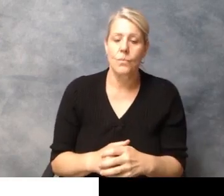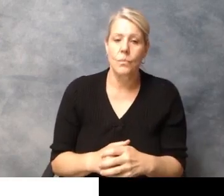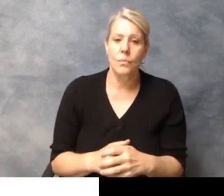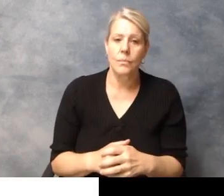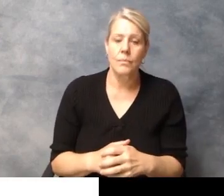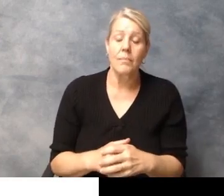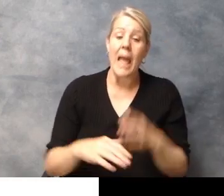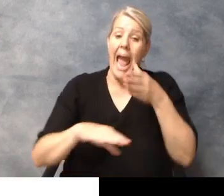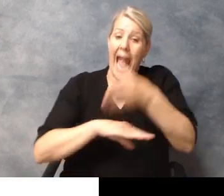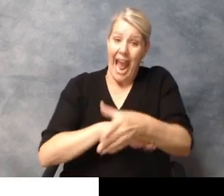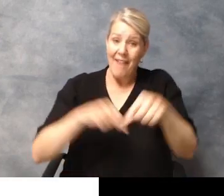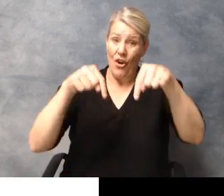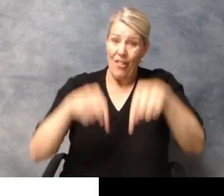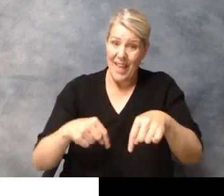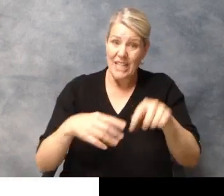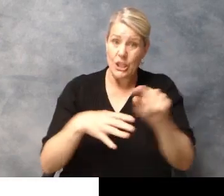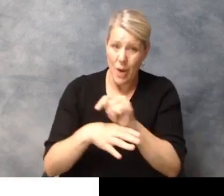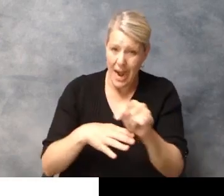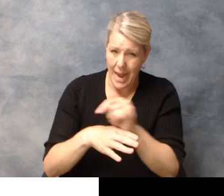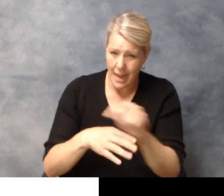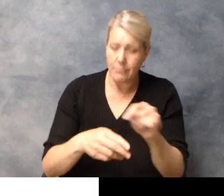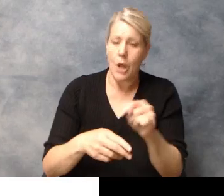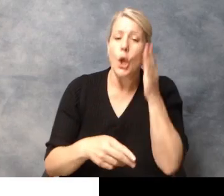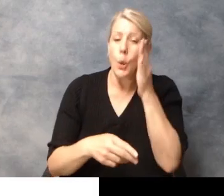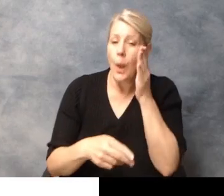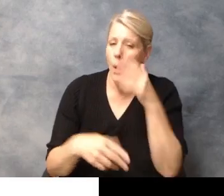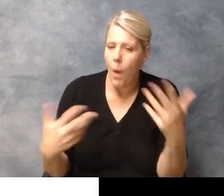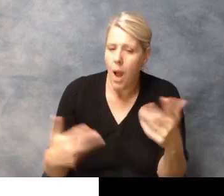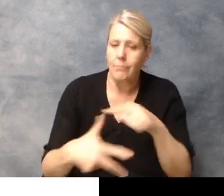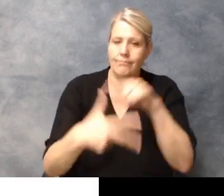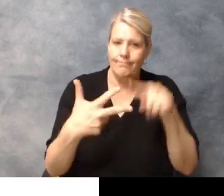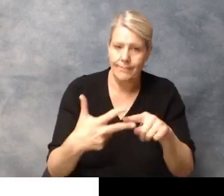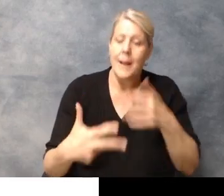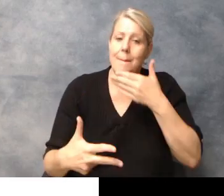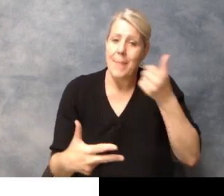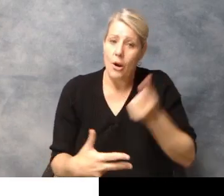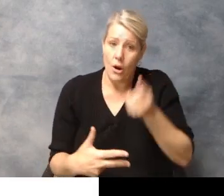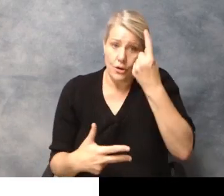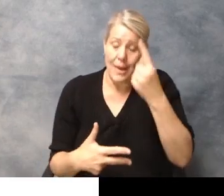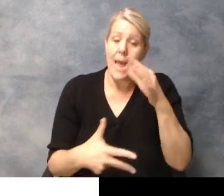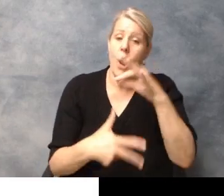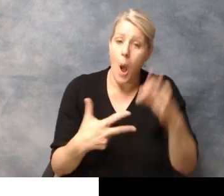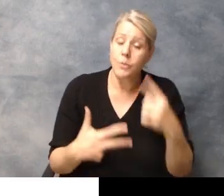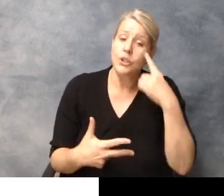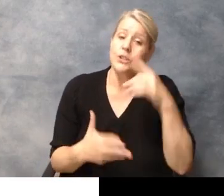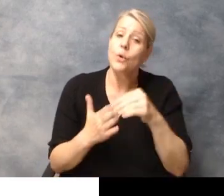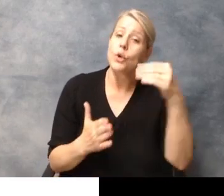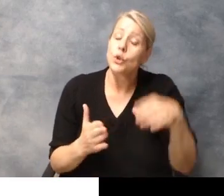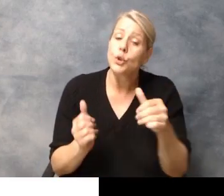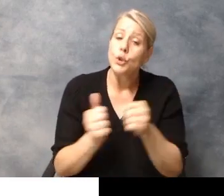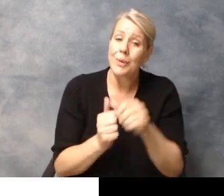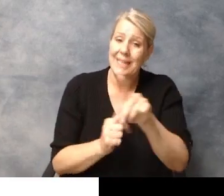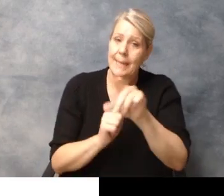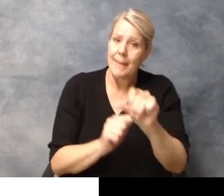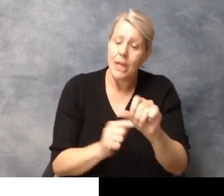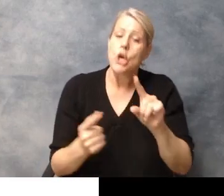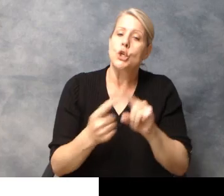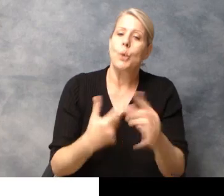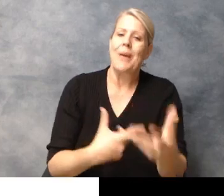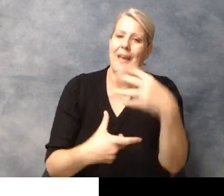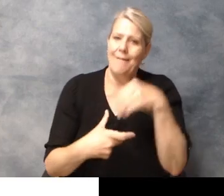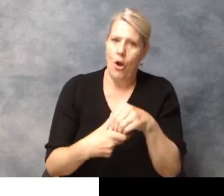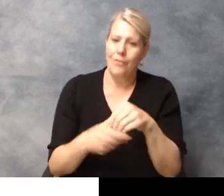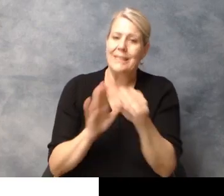By the end of this module, you will better understand what options are available for students with disabilities to participate in state